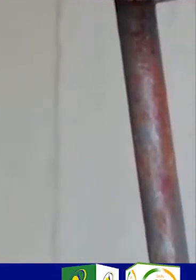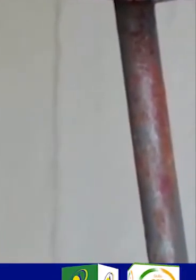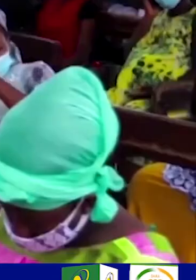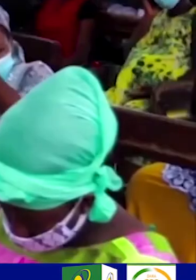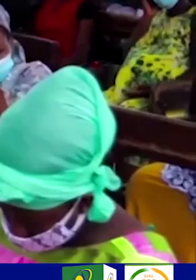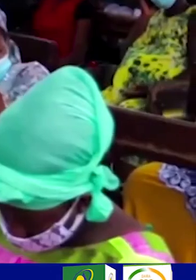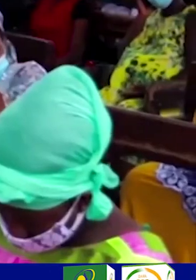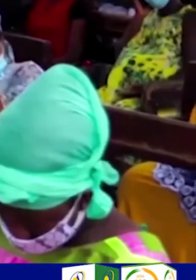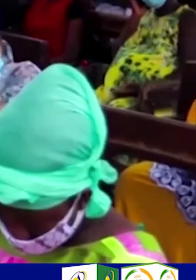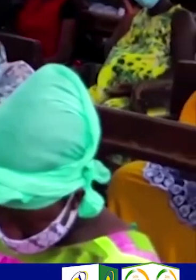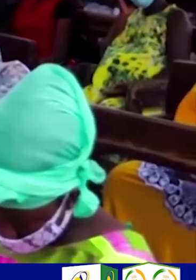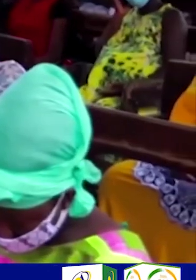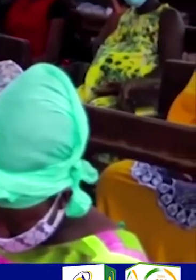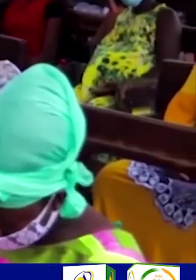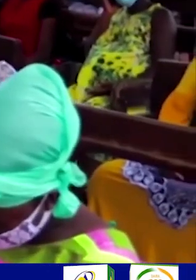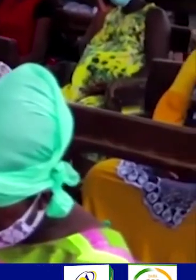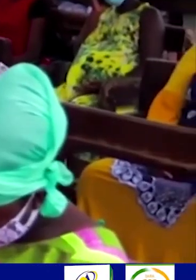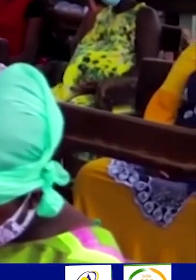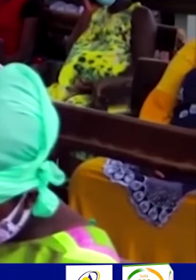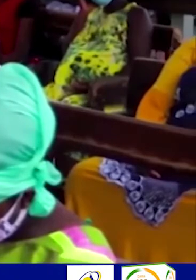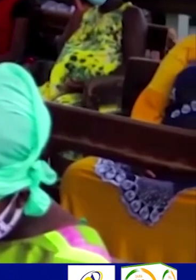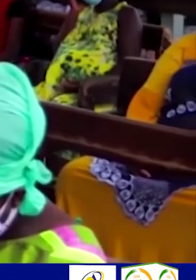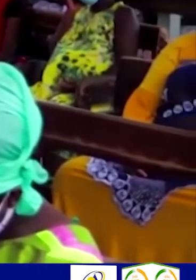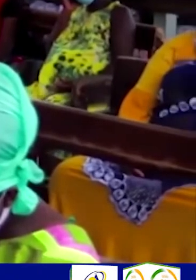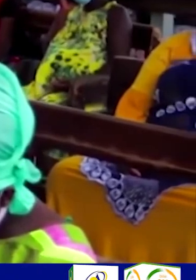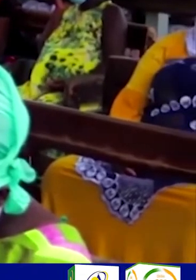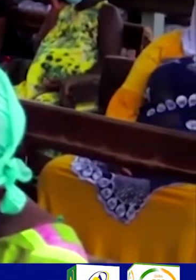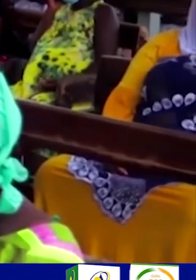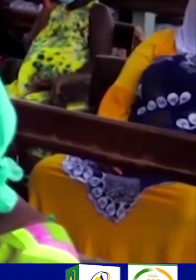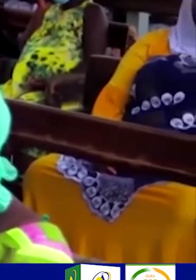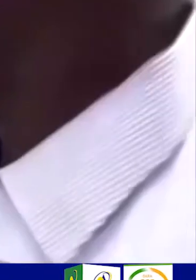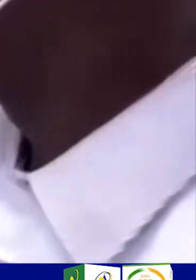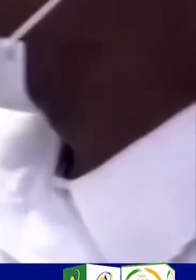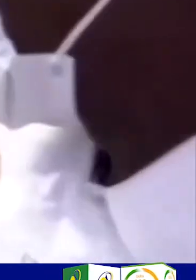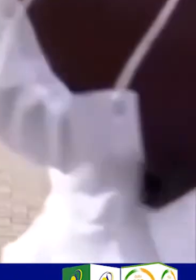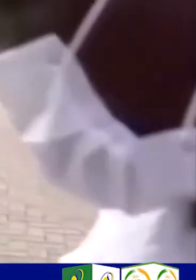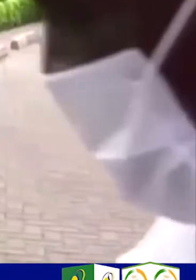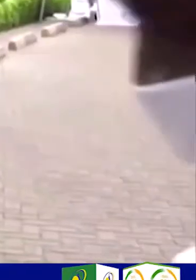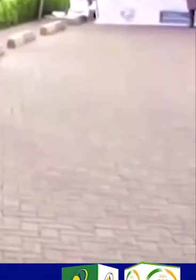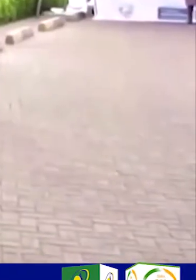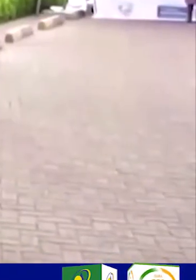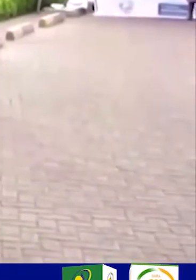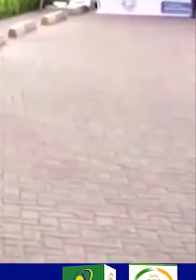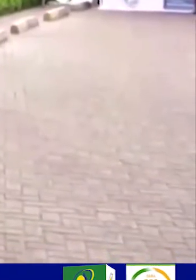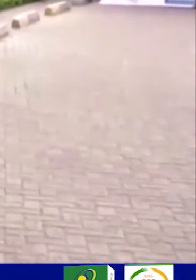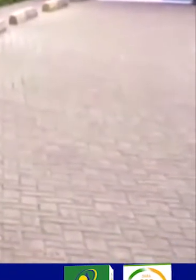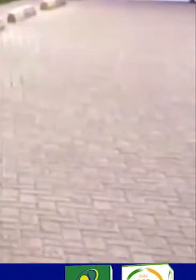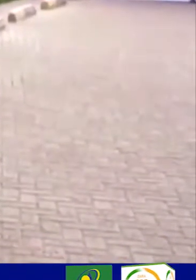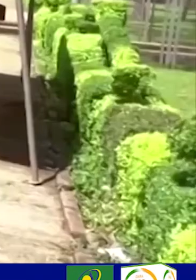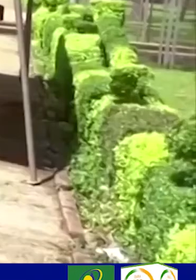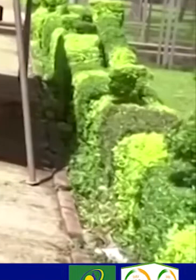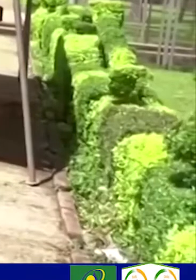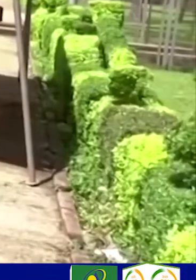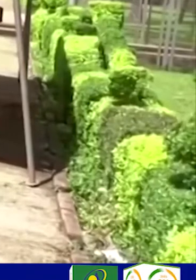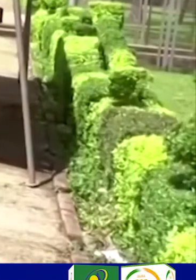and Pretoria, see hospitals such as the Steve Biko Hospital at a capacity and overwhelmed, as some patients are even being treated on fields outside